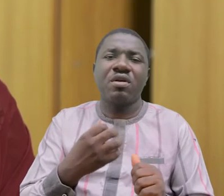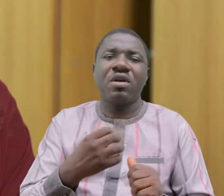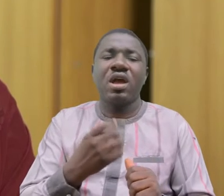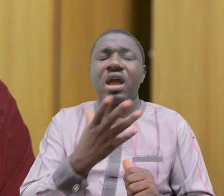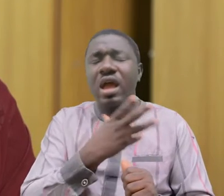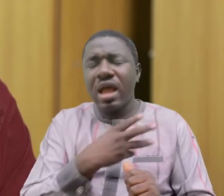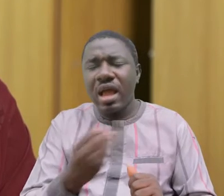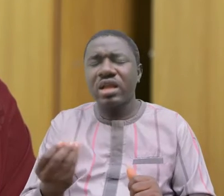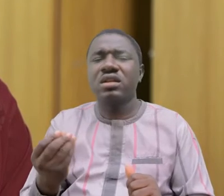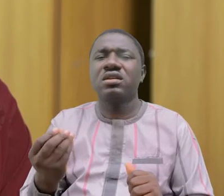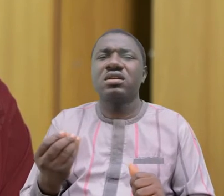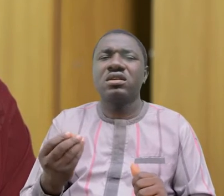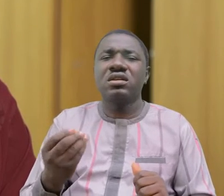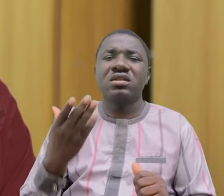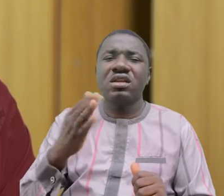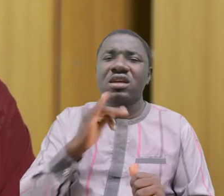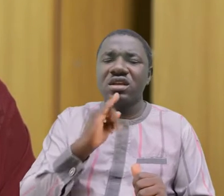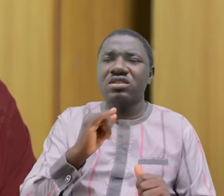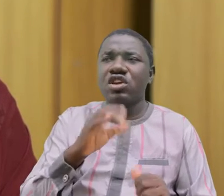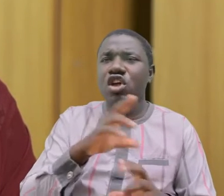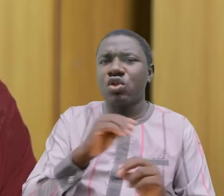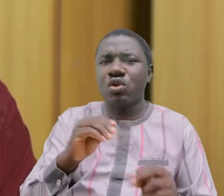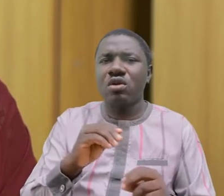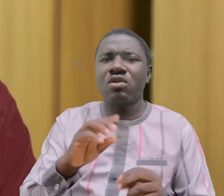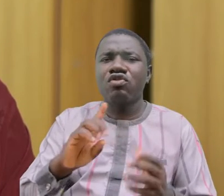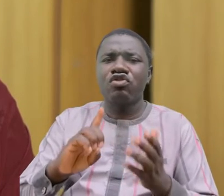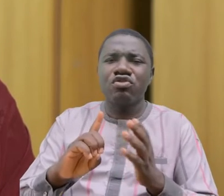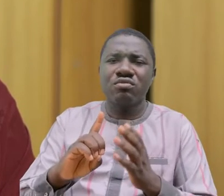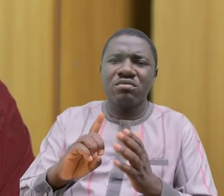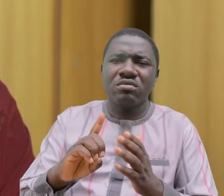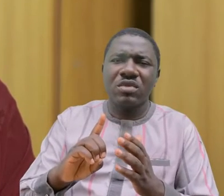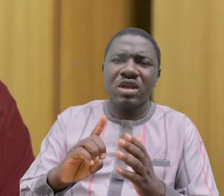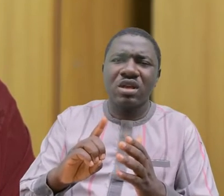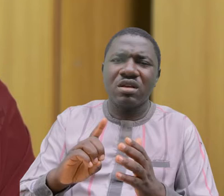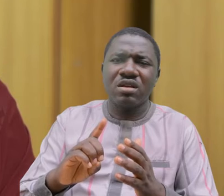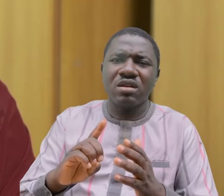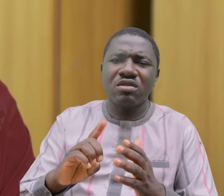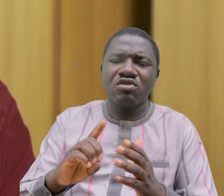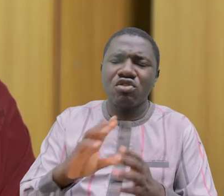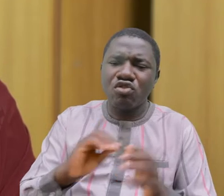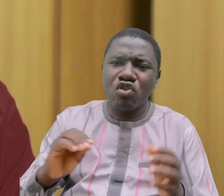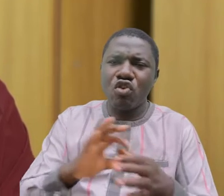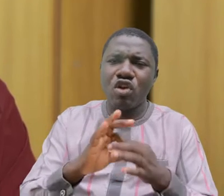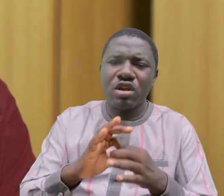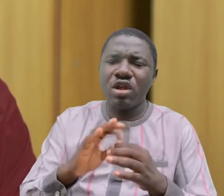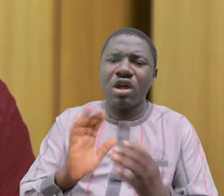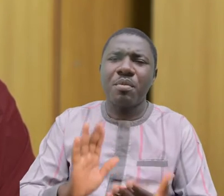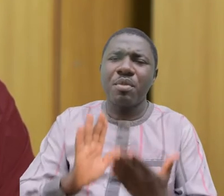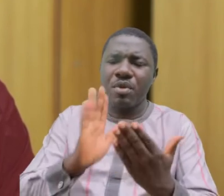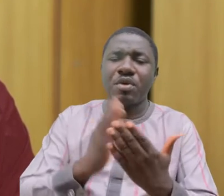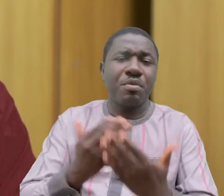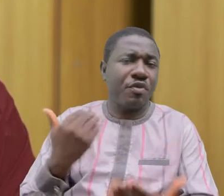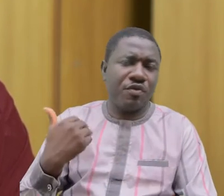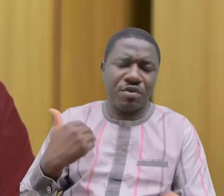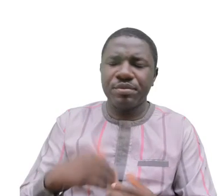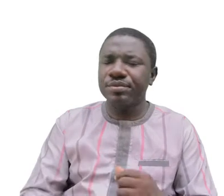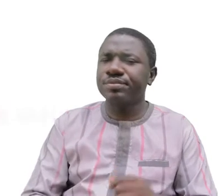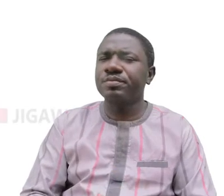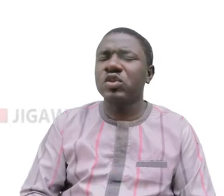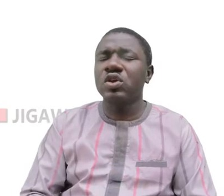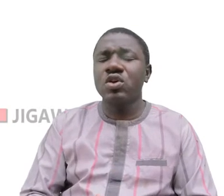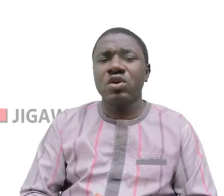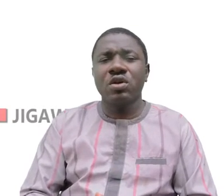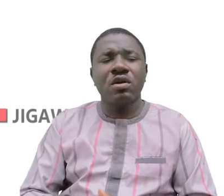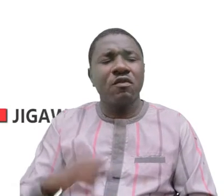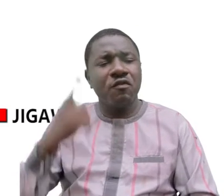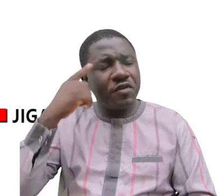And the state, there's no double dipping, and there's more coordinated approach in managing that system.